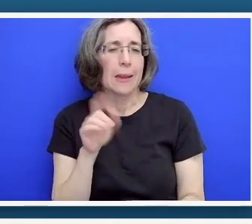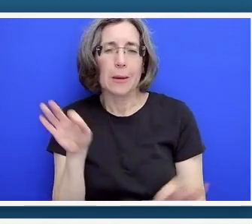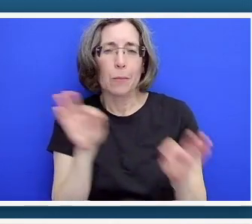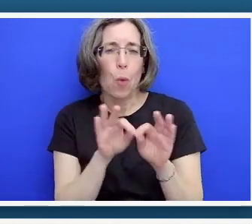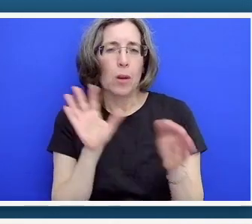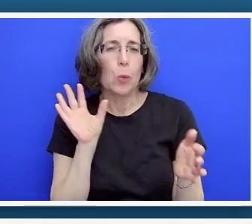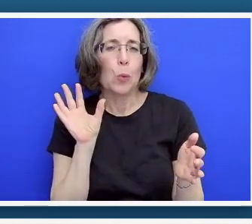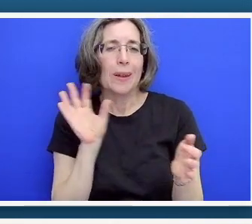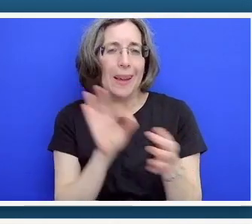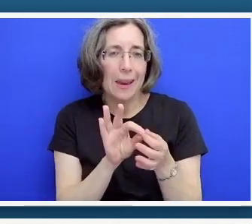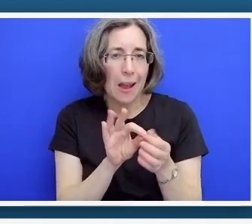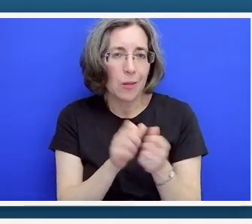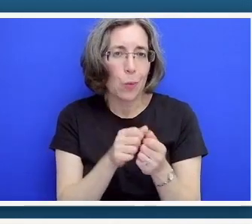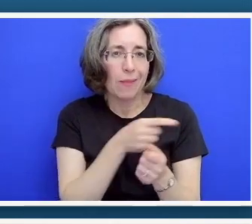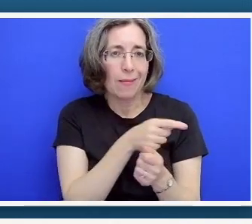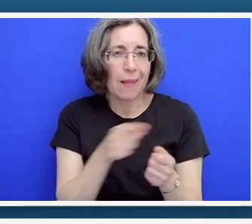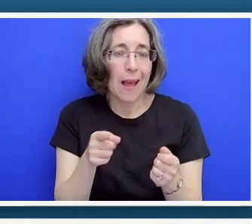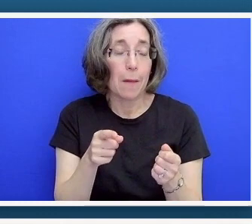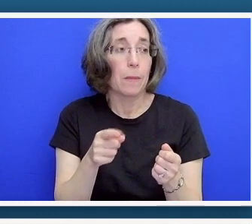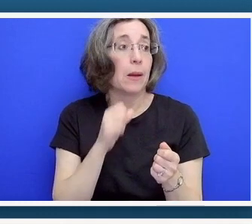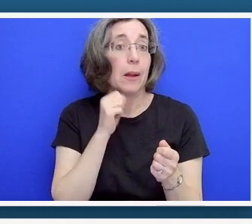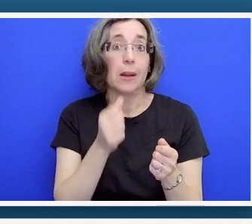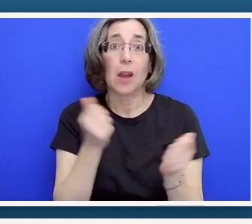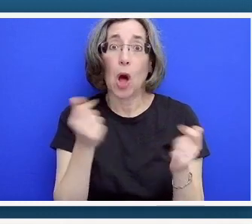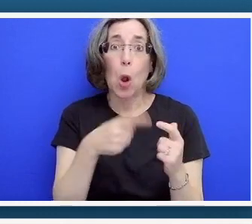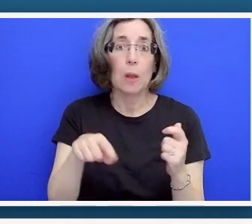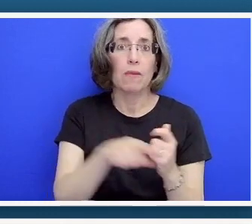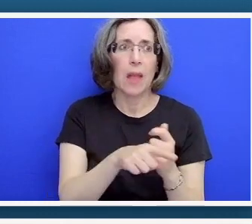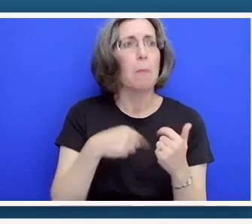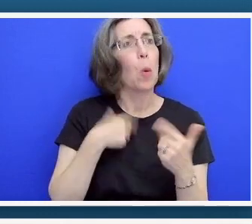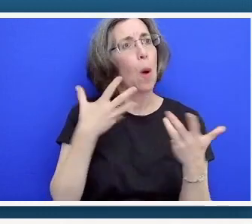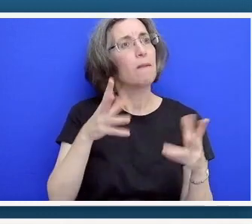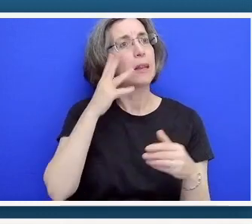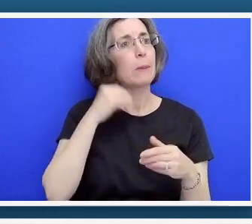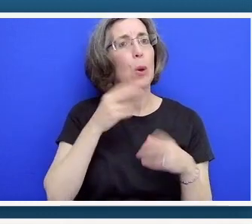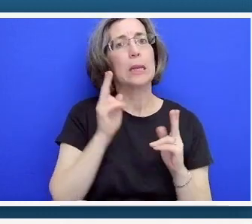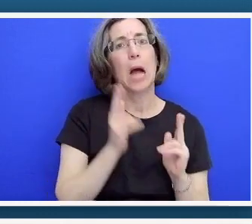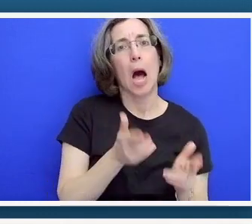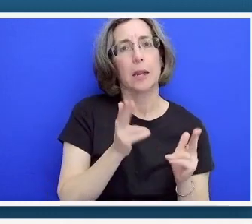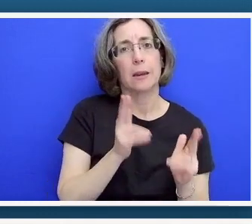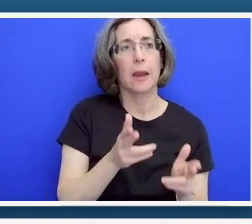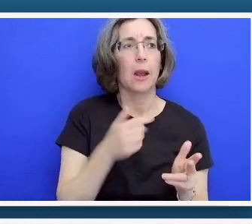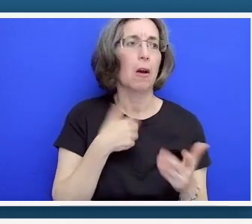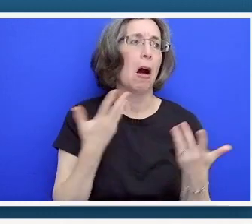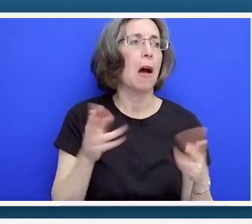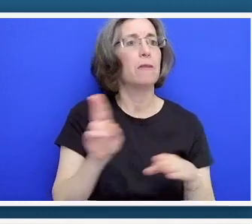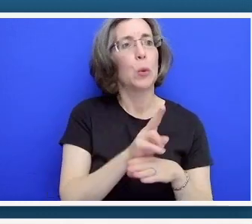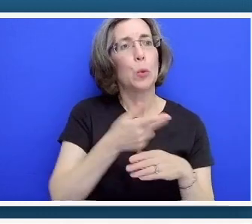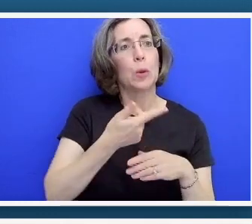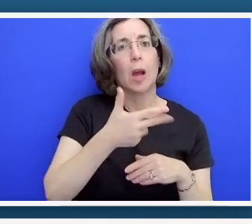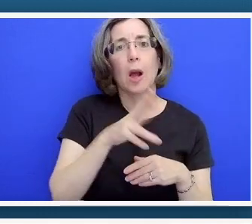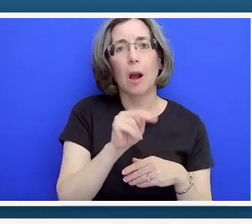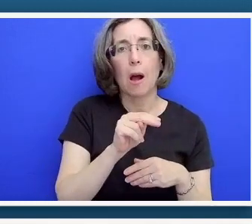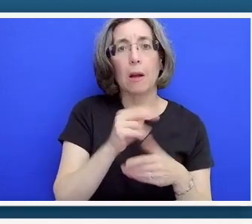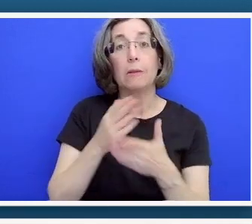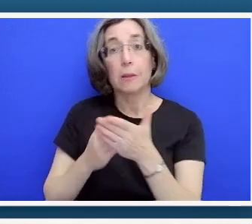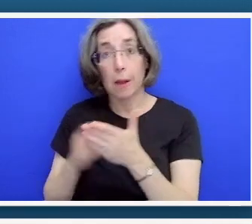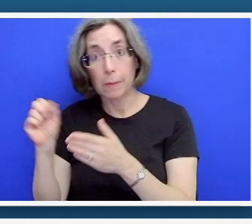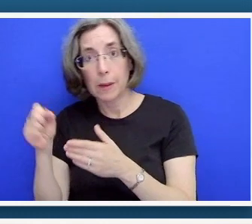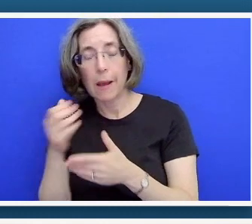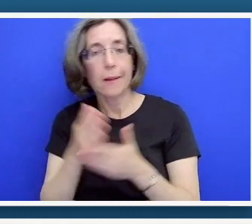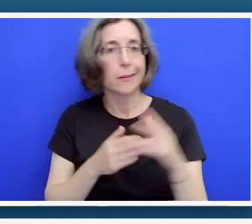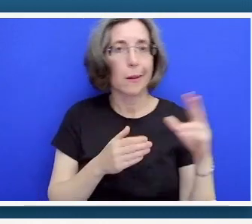somebody who is a hunter or has experience handling guns. And there may be many students in my class who have families who are very